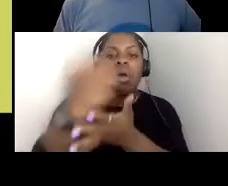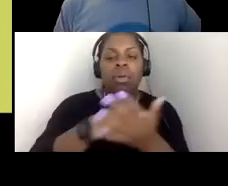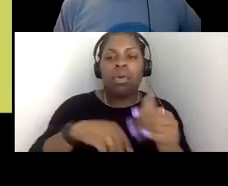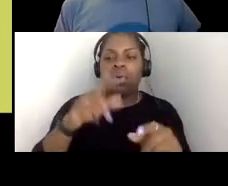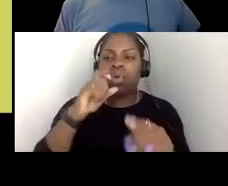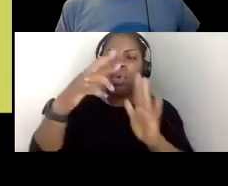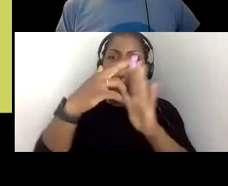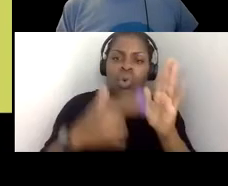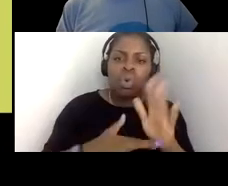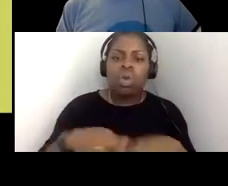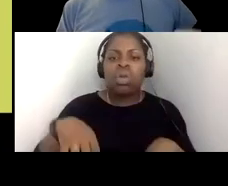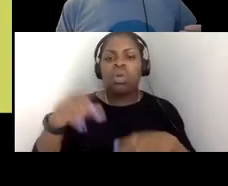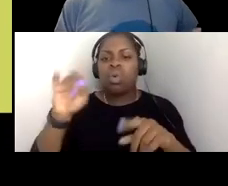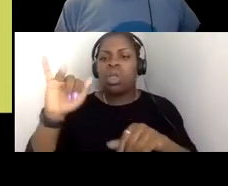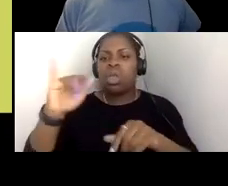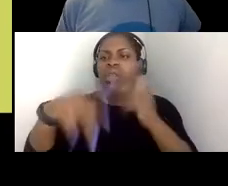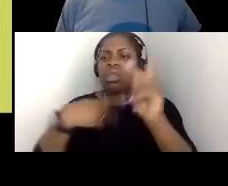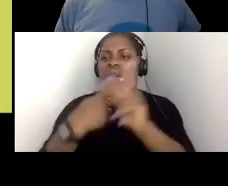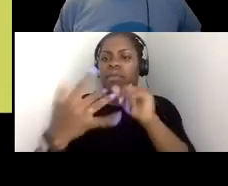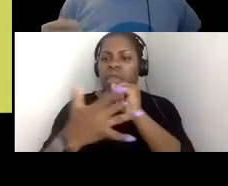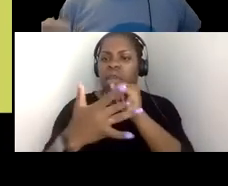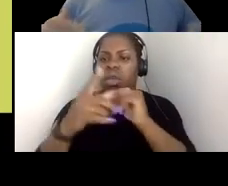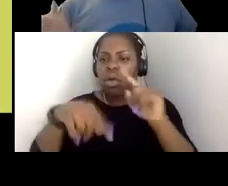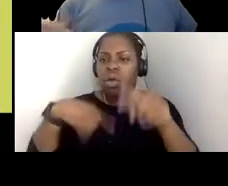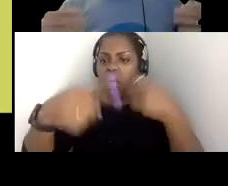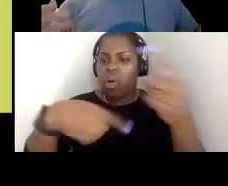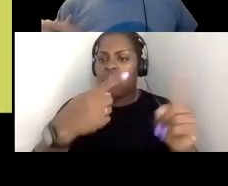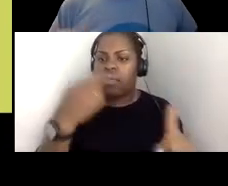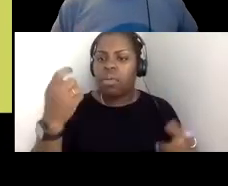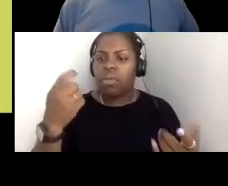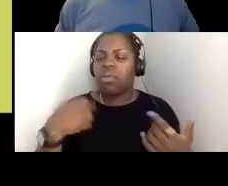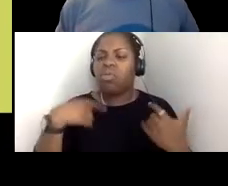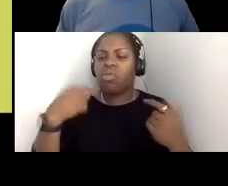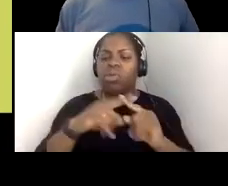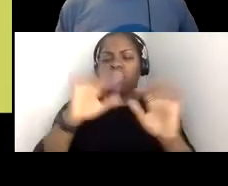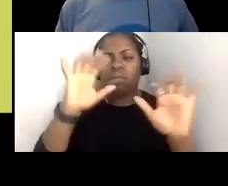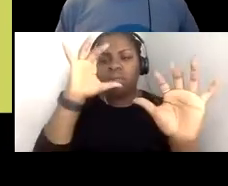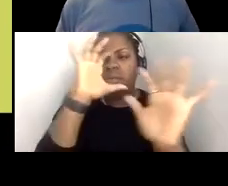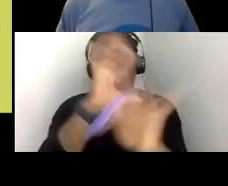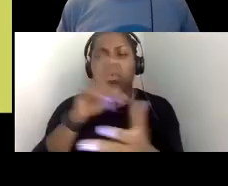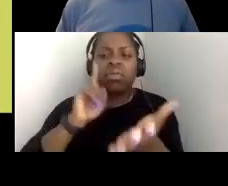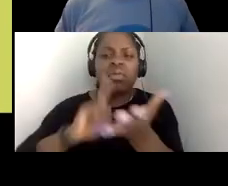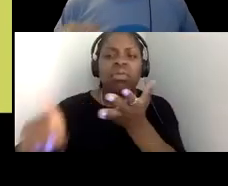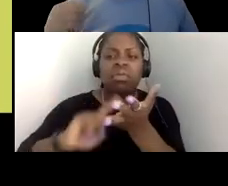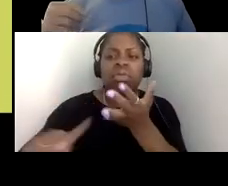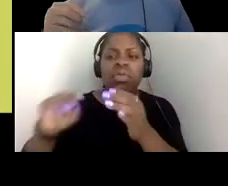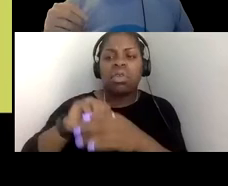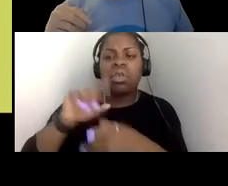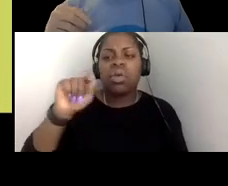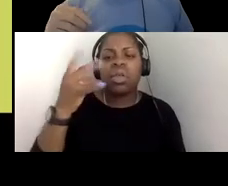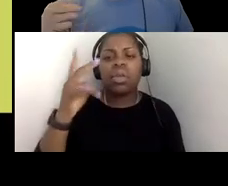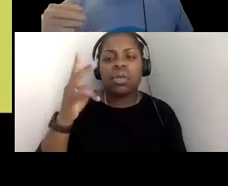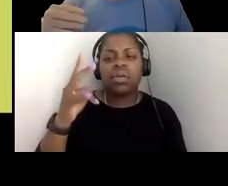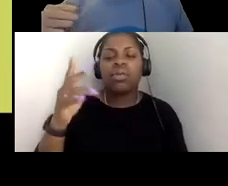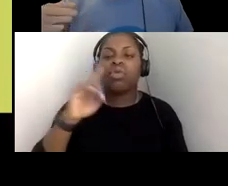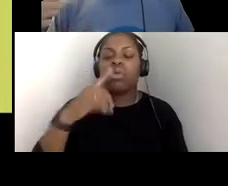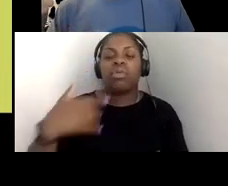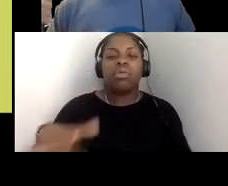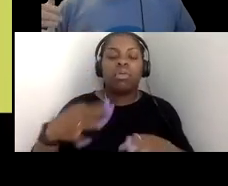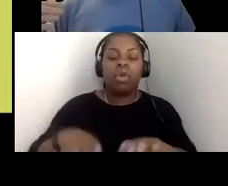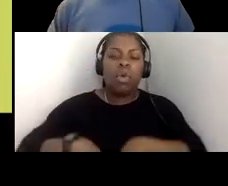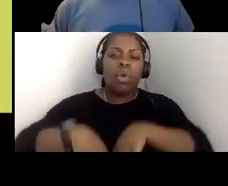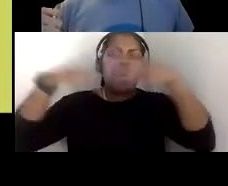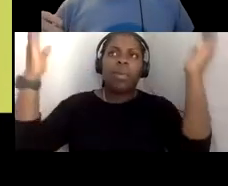was this technology going? And so I've kind of been researching it ever since then. In 2017, we kicked off a